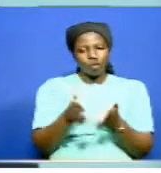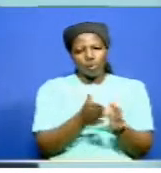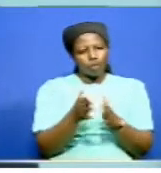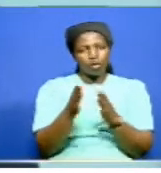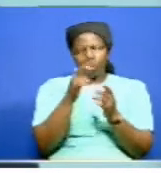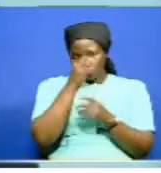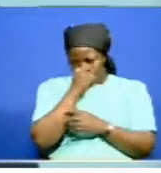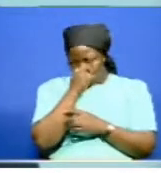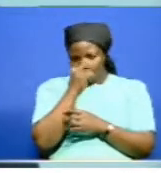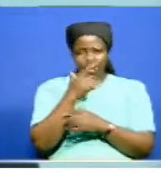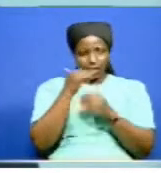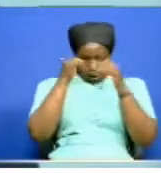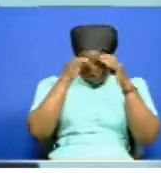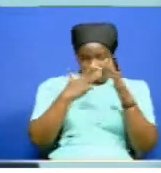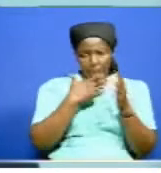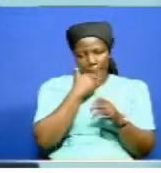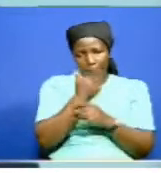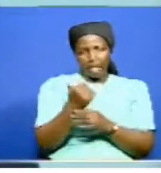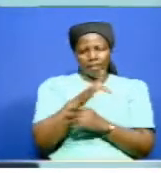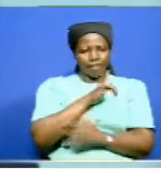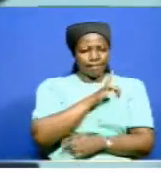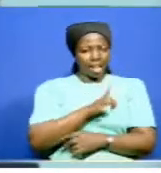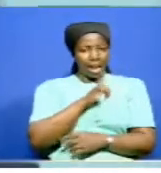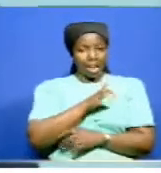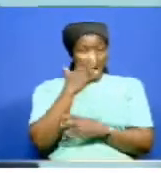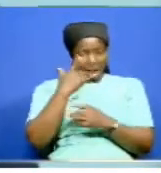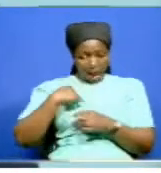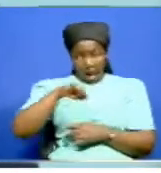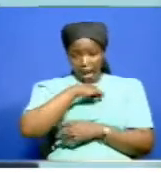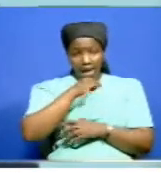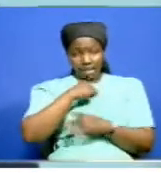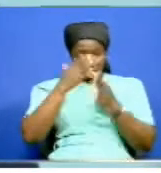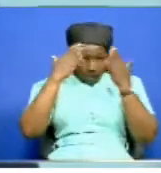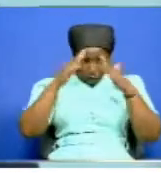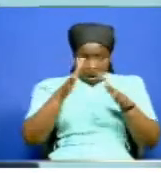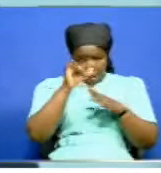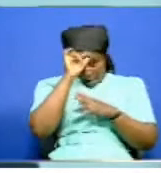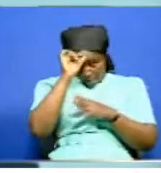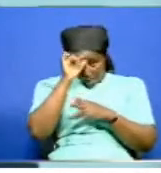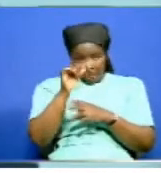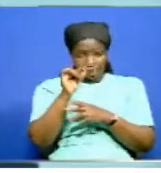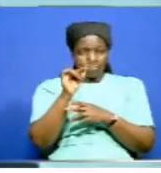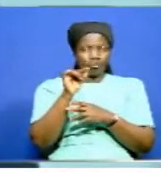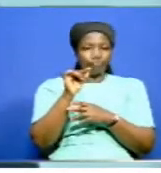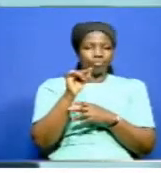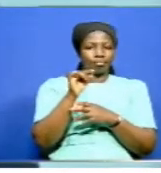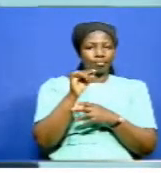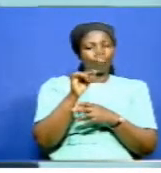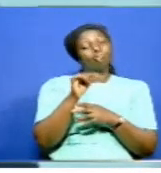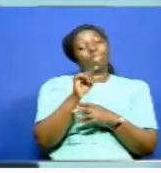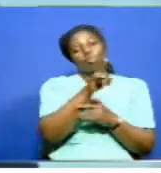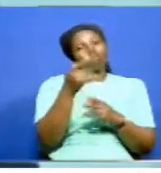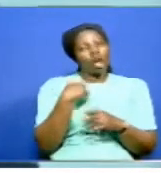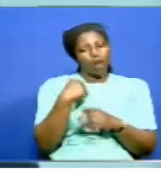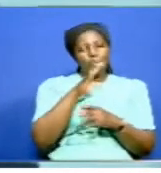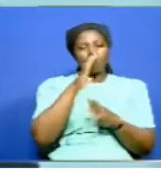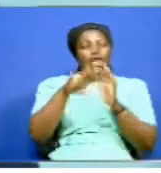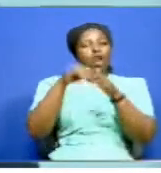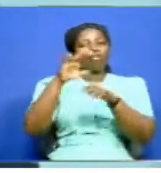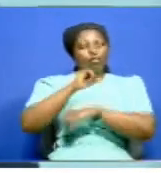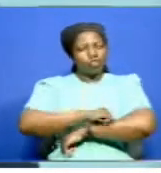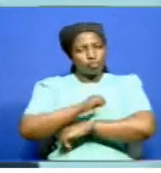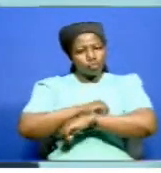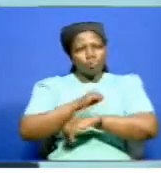candidates the best of luck. We are aware as a government that they've been out for 7 months, but exams are normally set for the